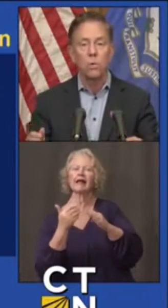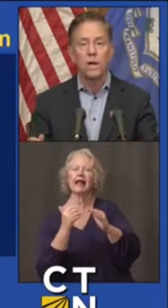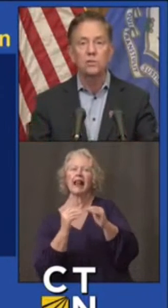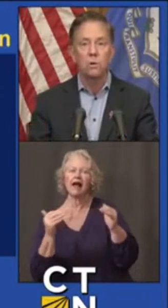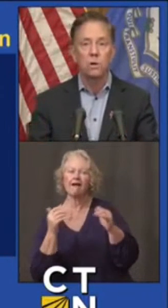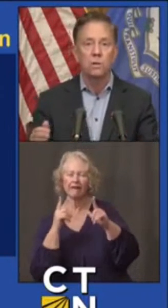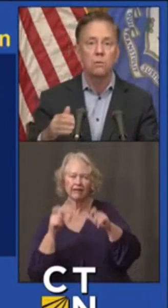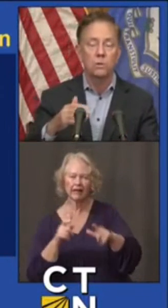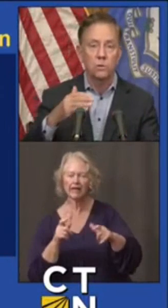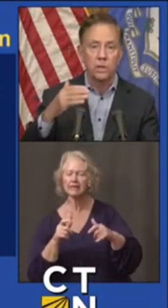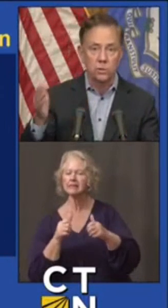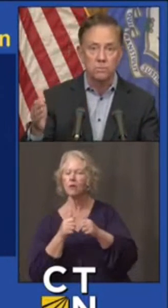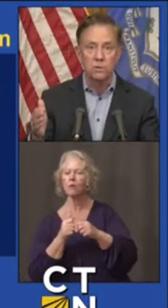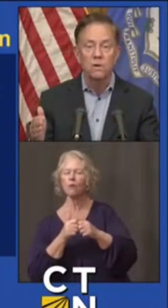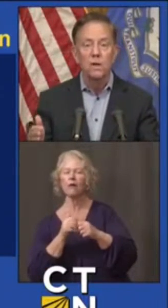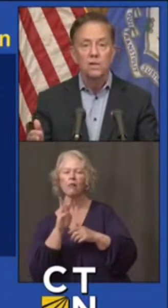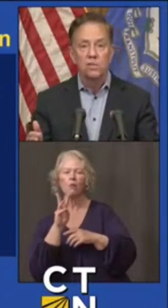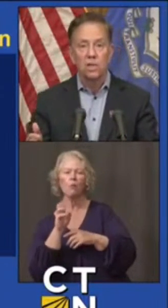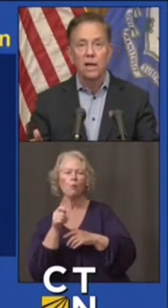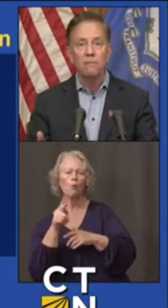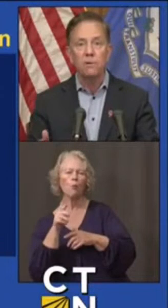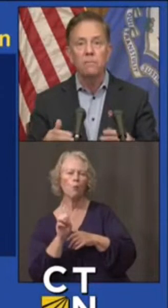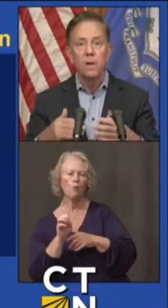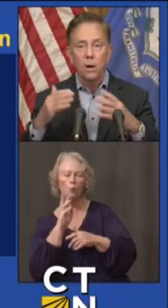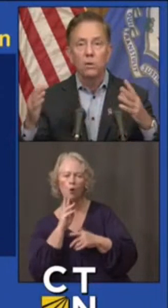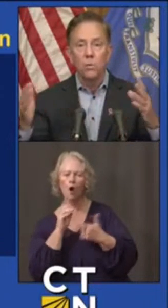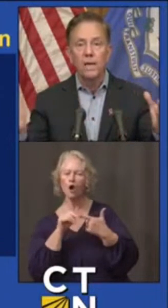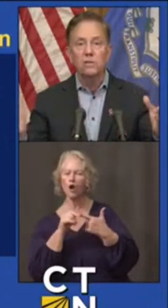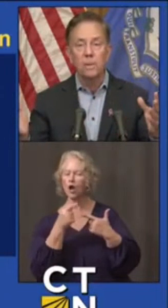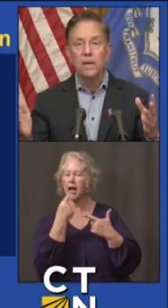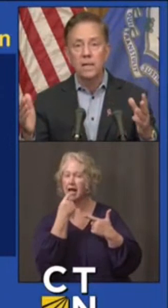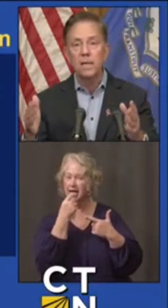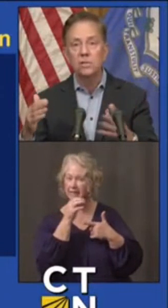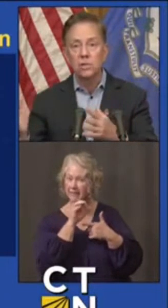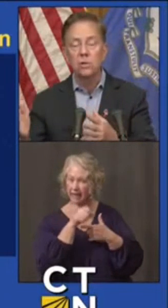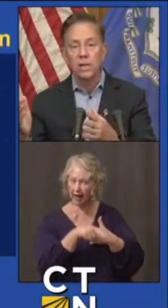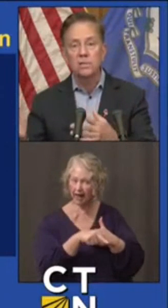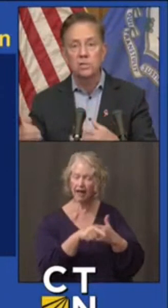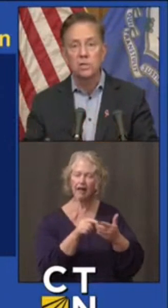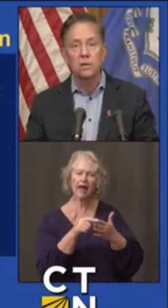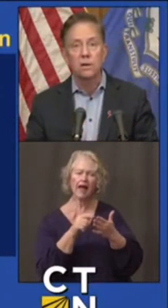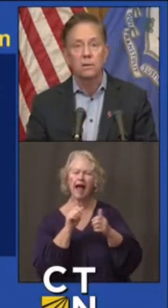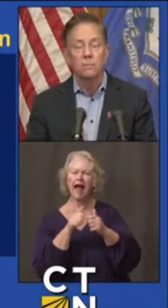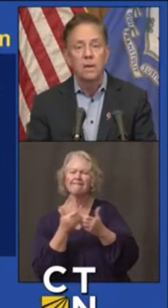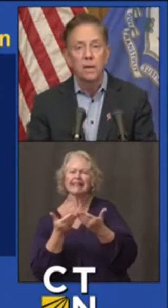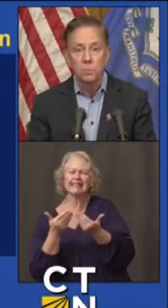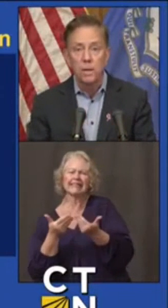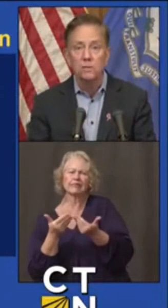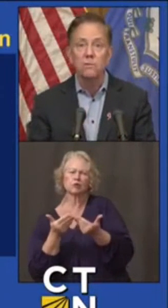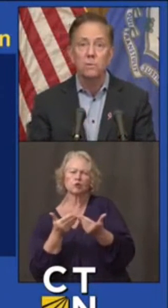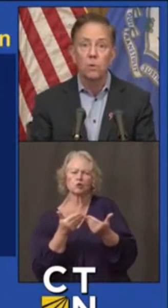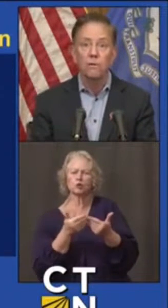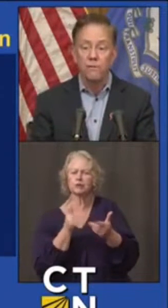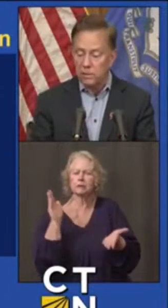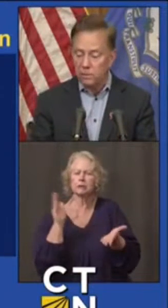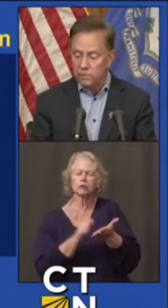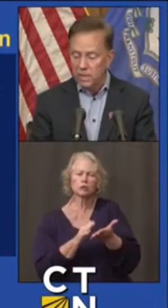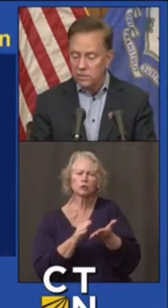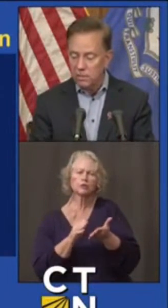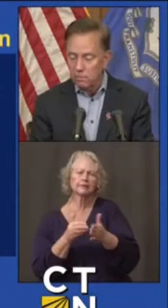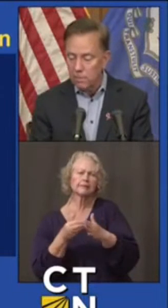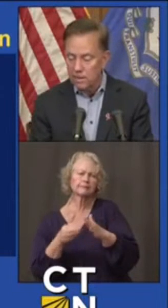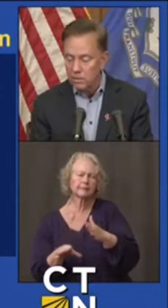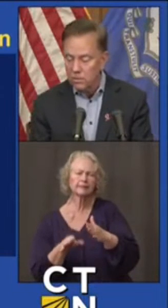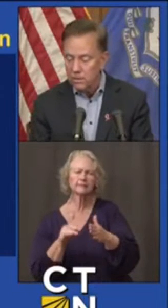of wastewater. You know what we're doing in terms of saliva, other ways to make it easier and less expensive and more effective